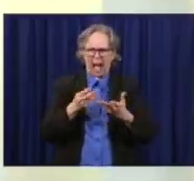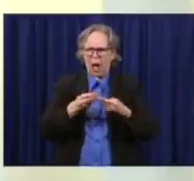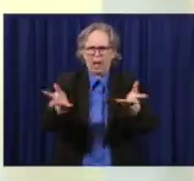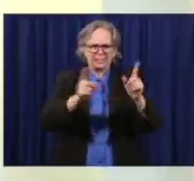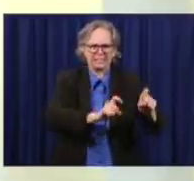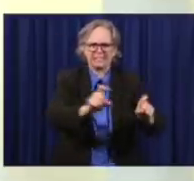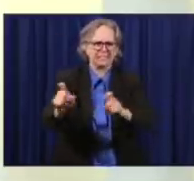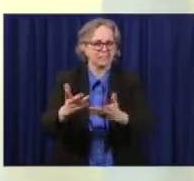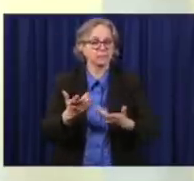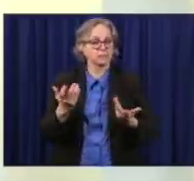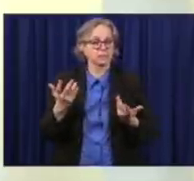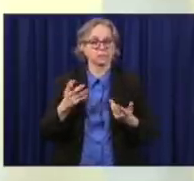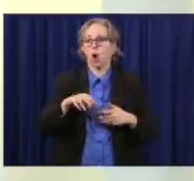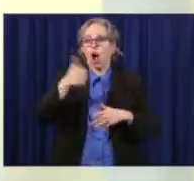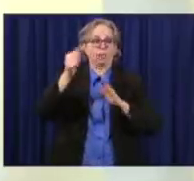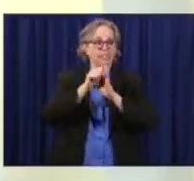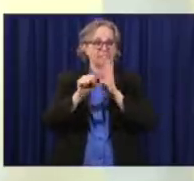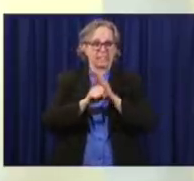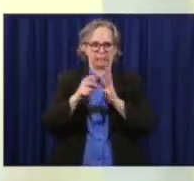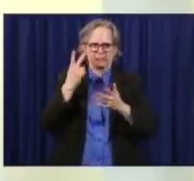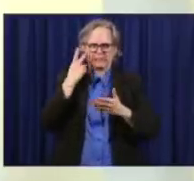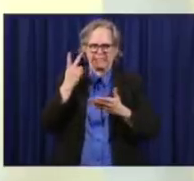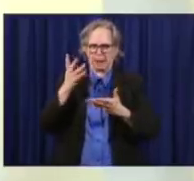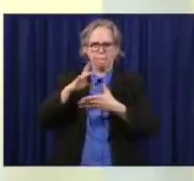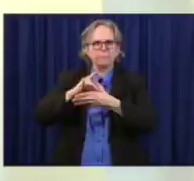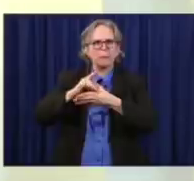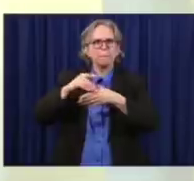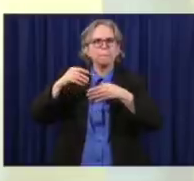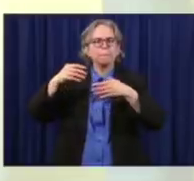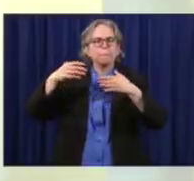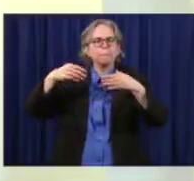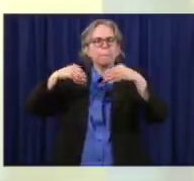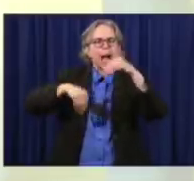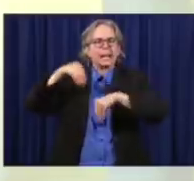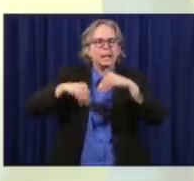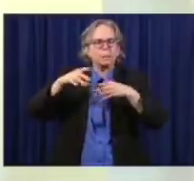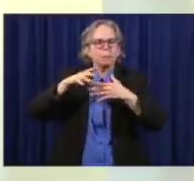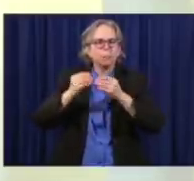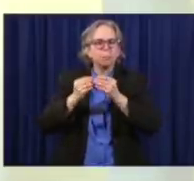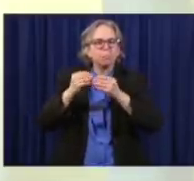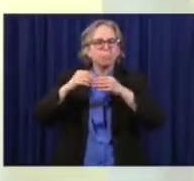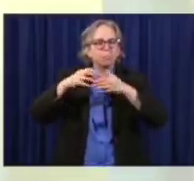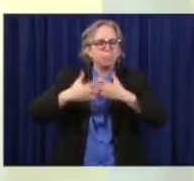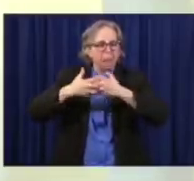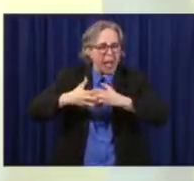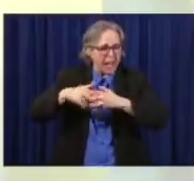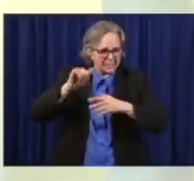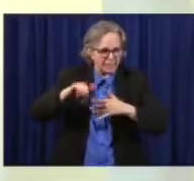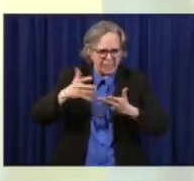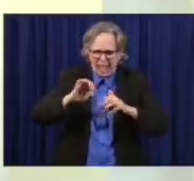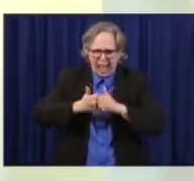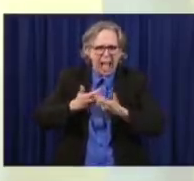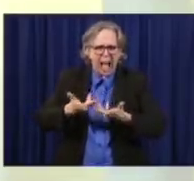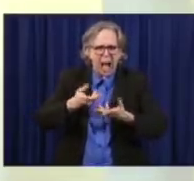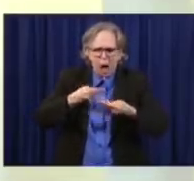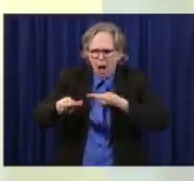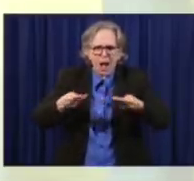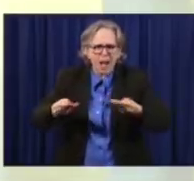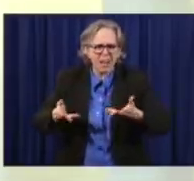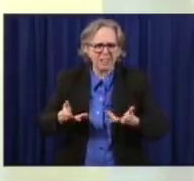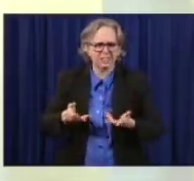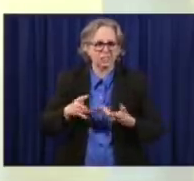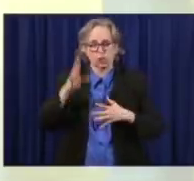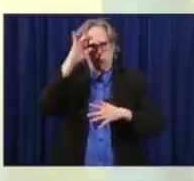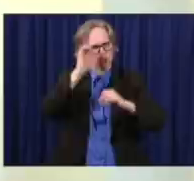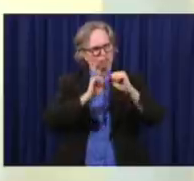states, a meatpacking plant where you have to have a strategy of it being a hotspot. The strategies are very thoughtful, they're very